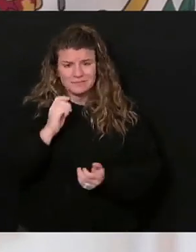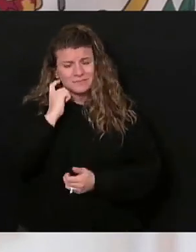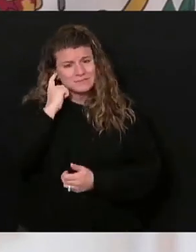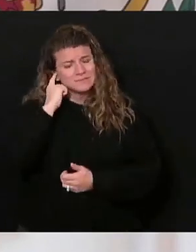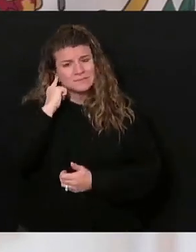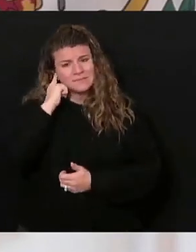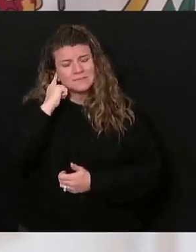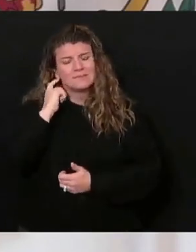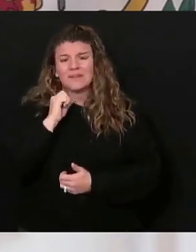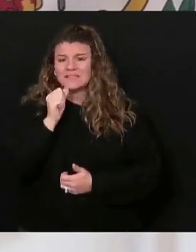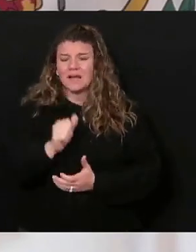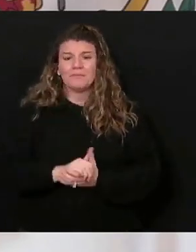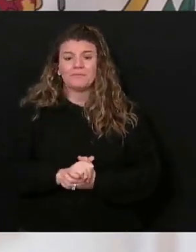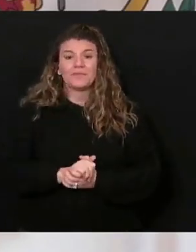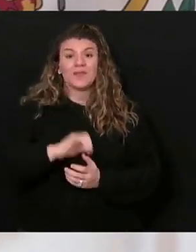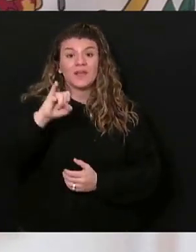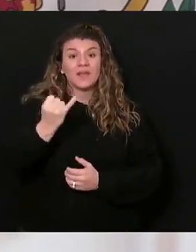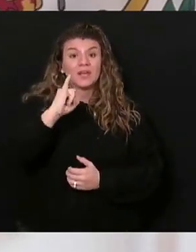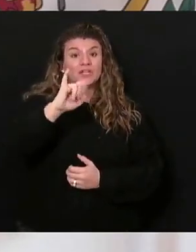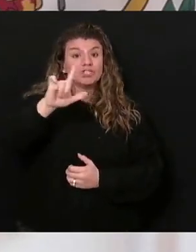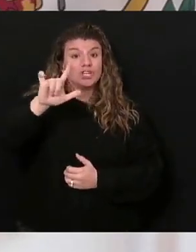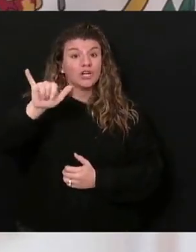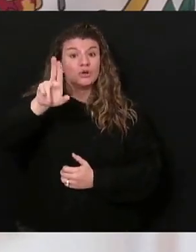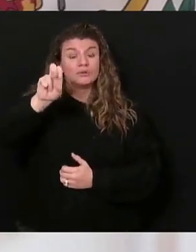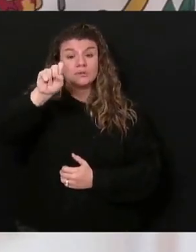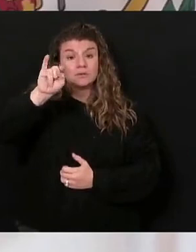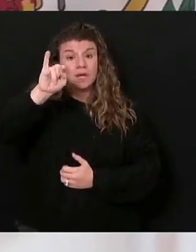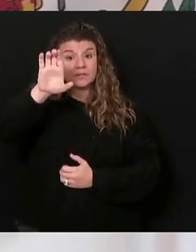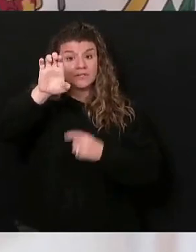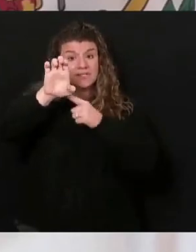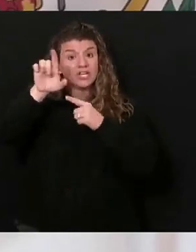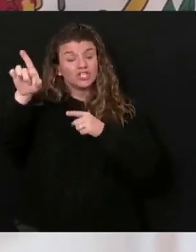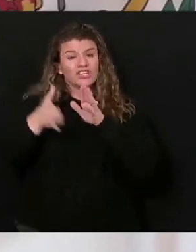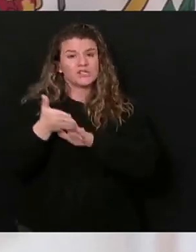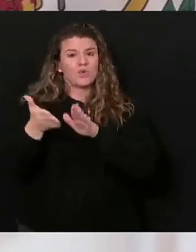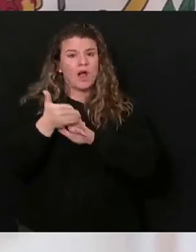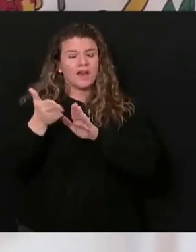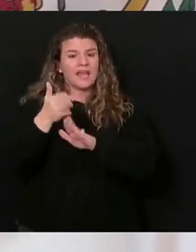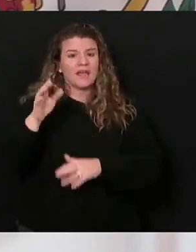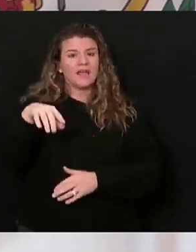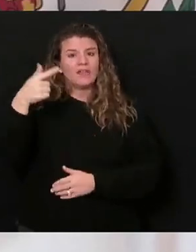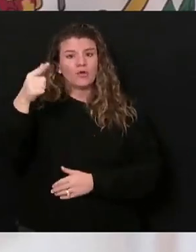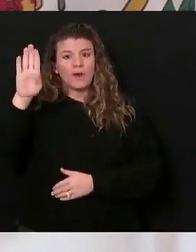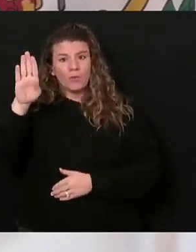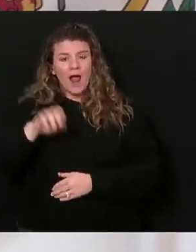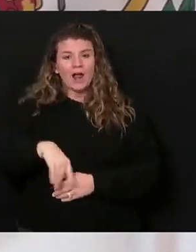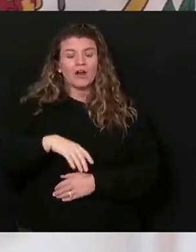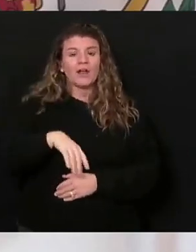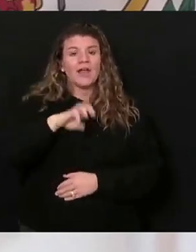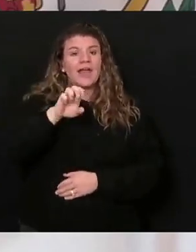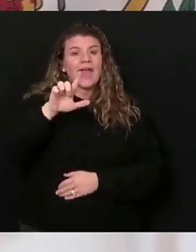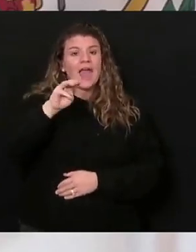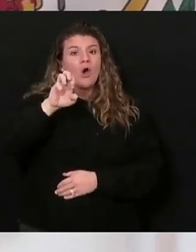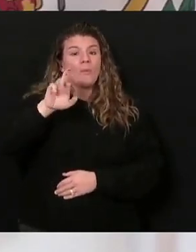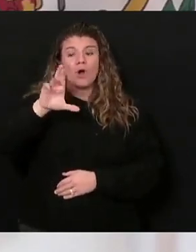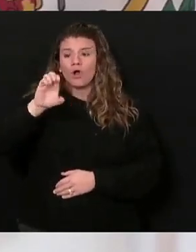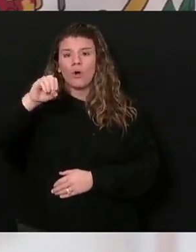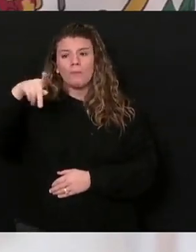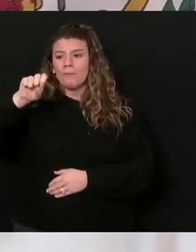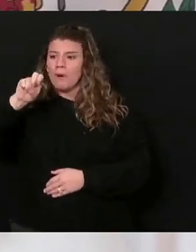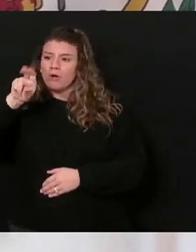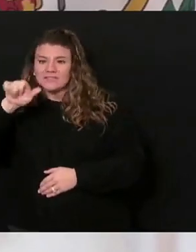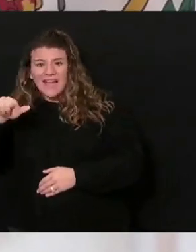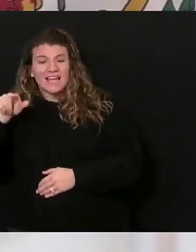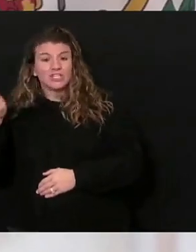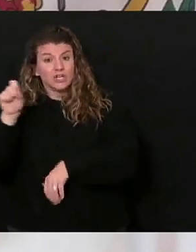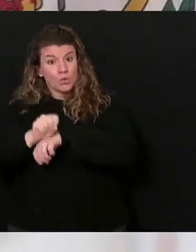it. Jill Justice is running the Greenbrier. Elmer Capulse is working right with her. And those